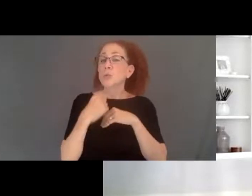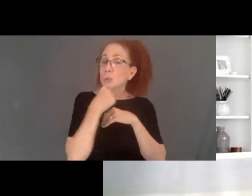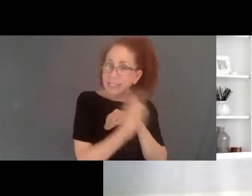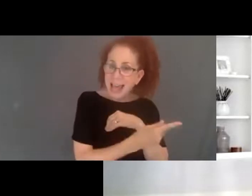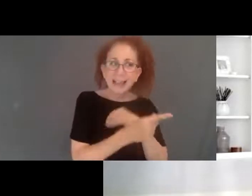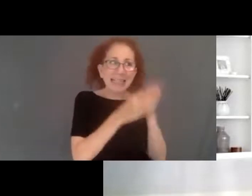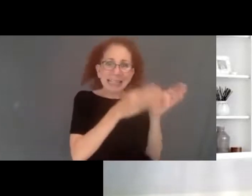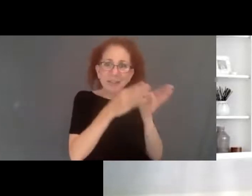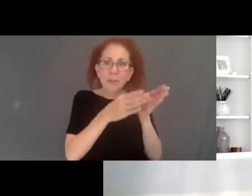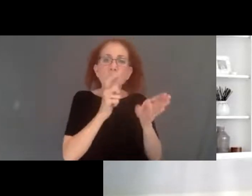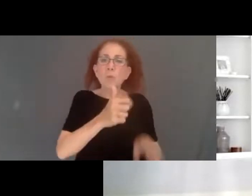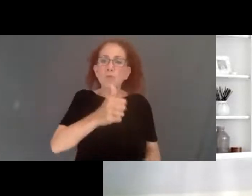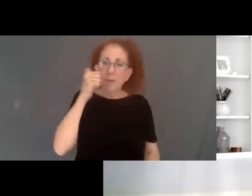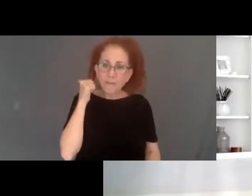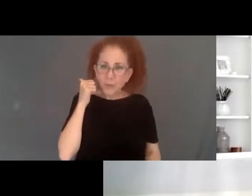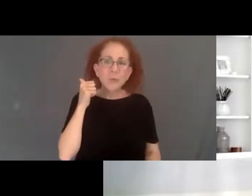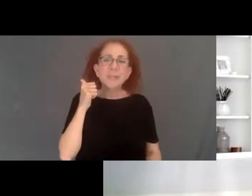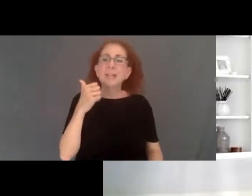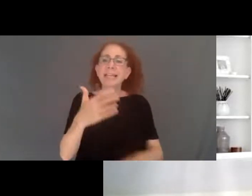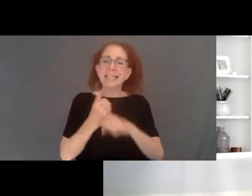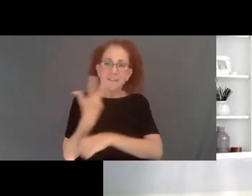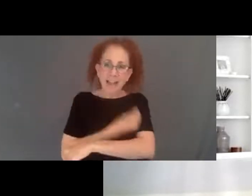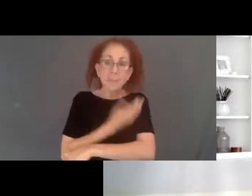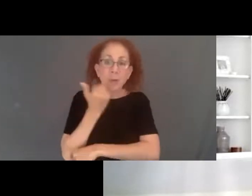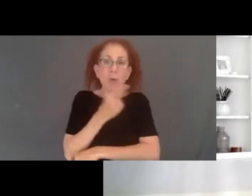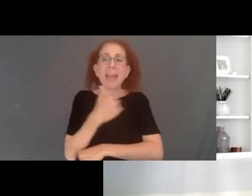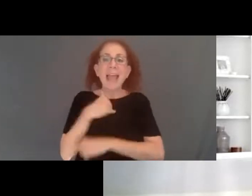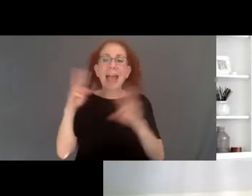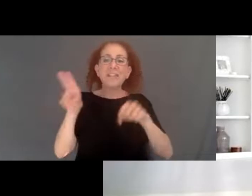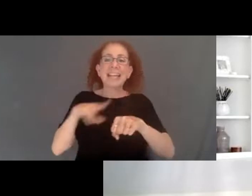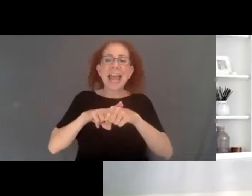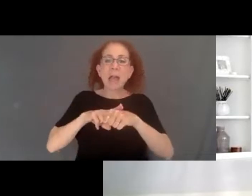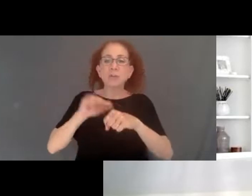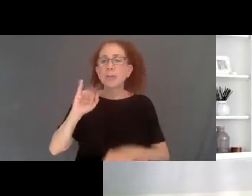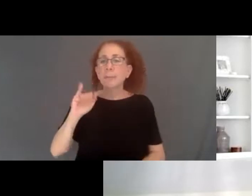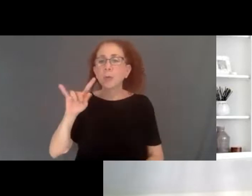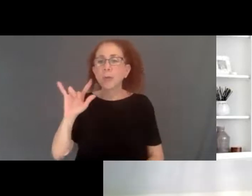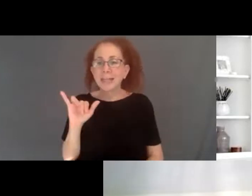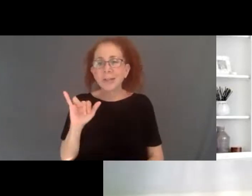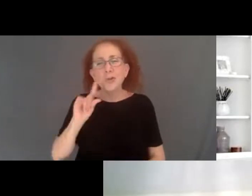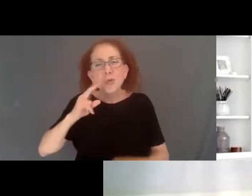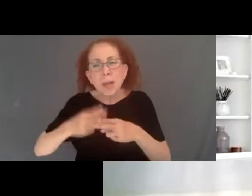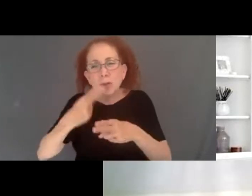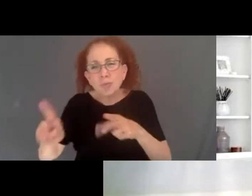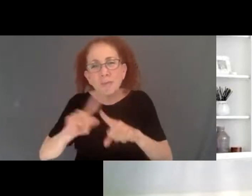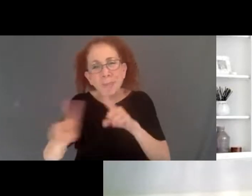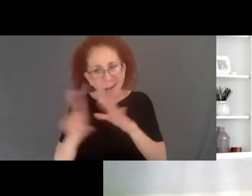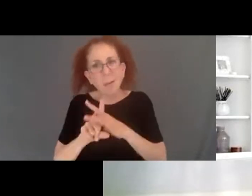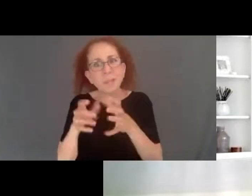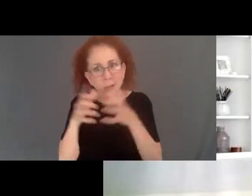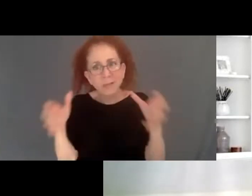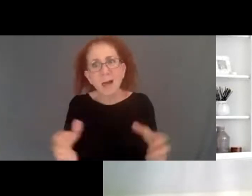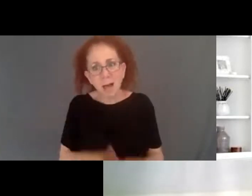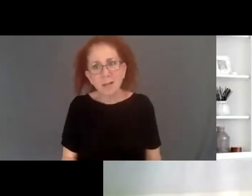refusing to get the vaccine because they have natural immunity? And I think you touched on this in the presentation, but I think it's something that comes up a lot, so it's